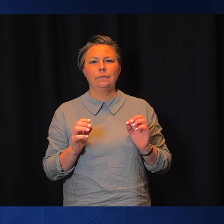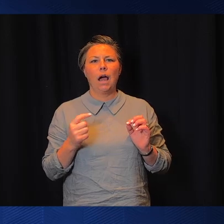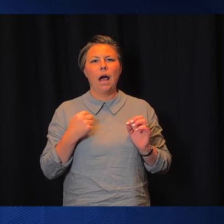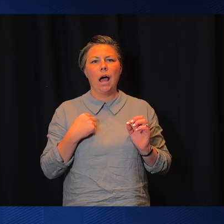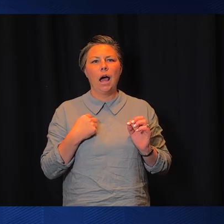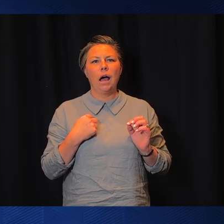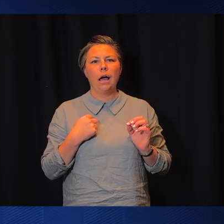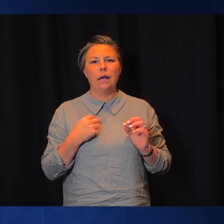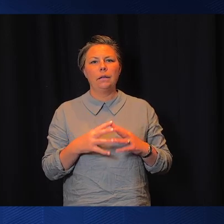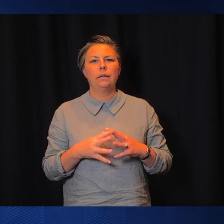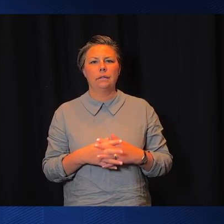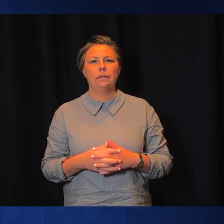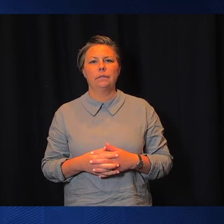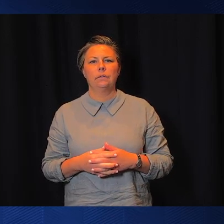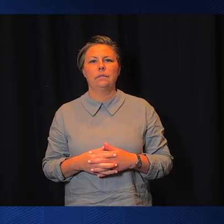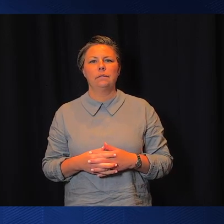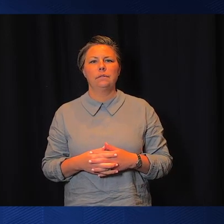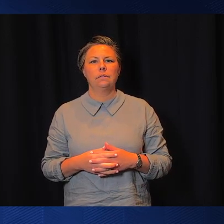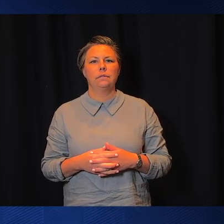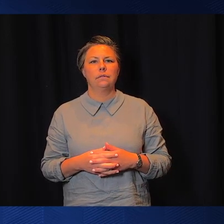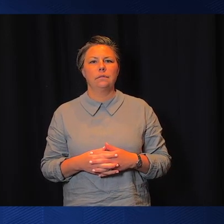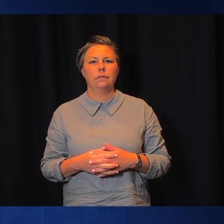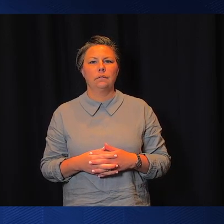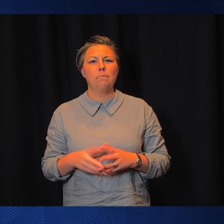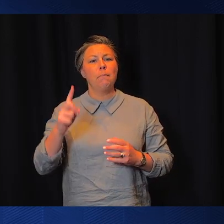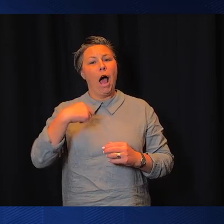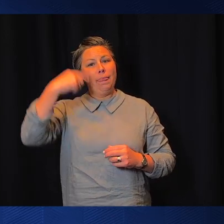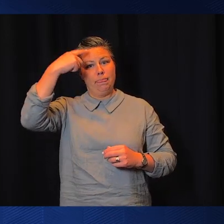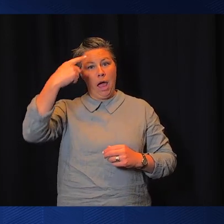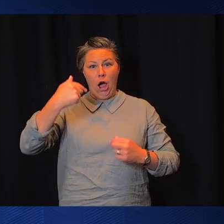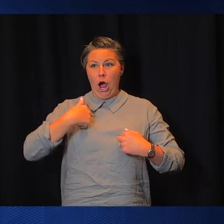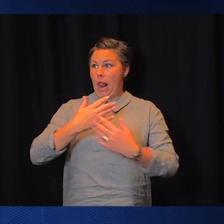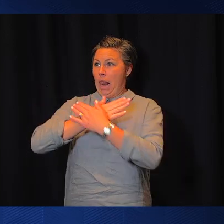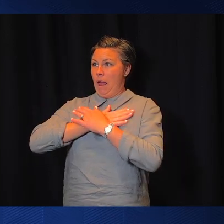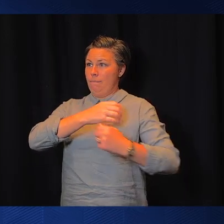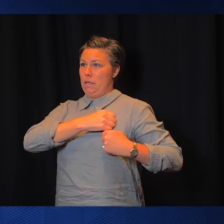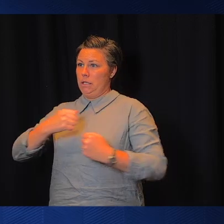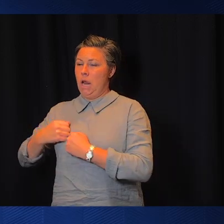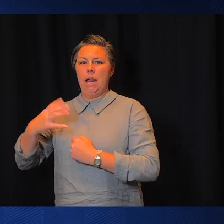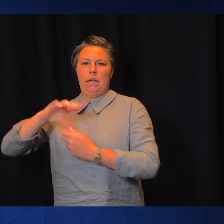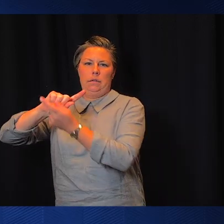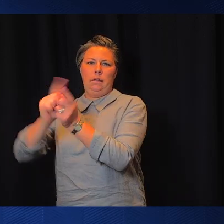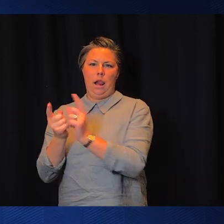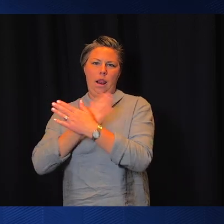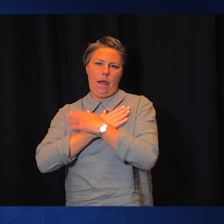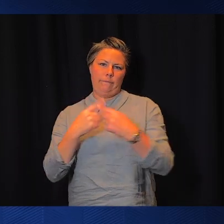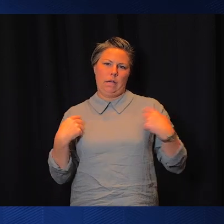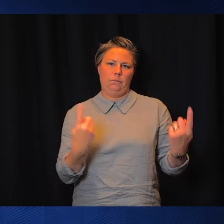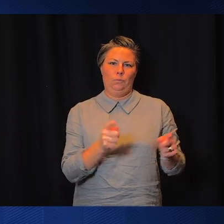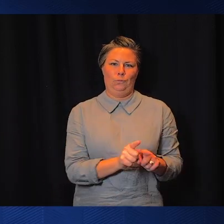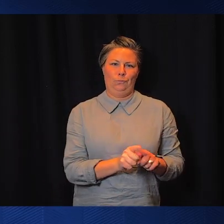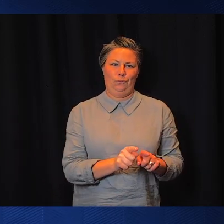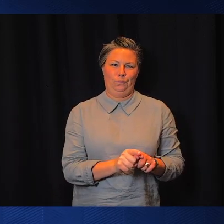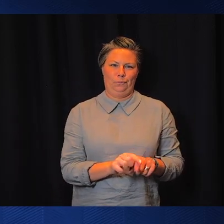by far is confidence building in nature. It's not a military operation, it's confidence building between Australia and Indonesia in this